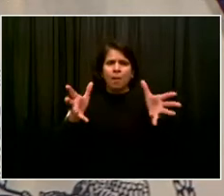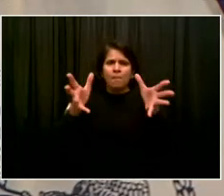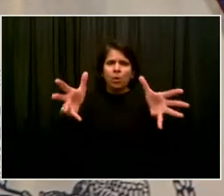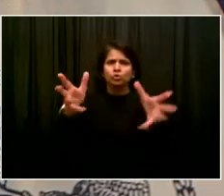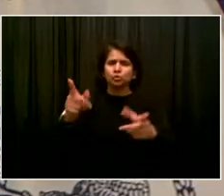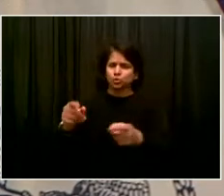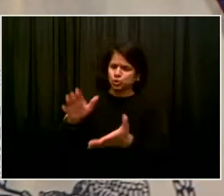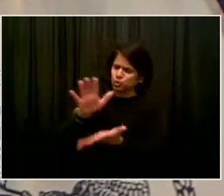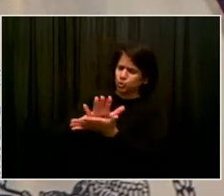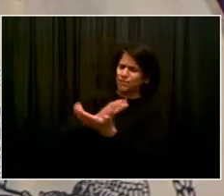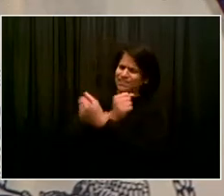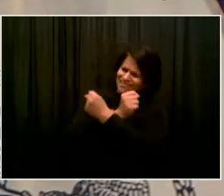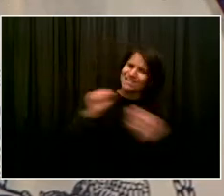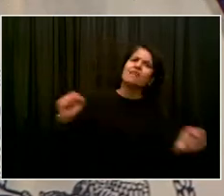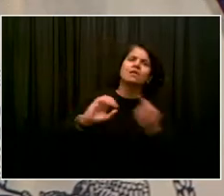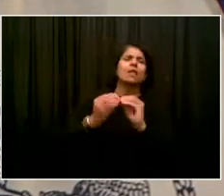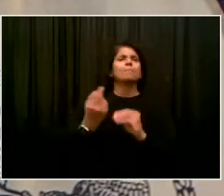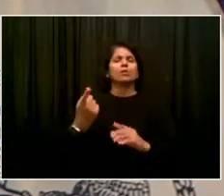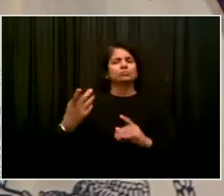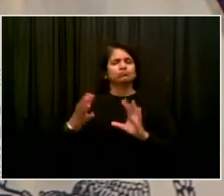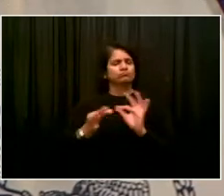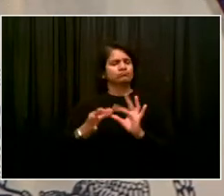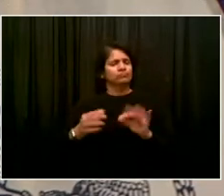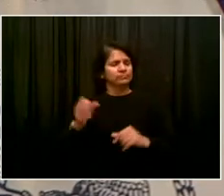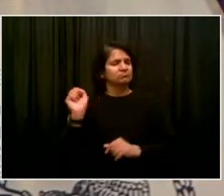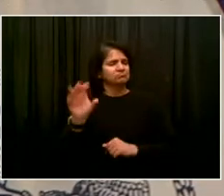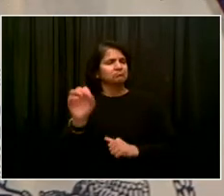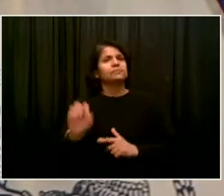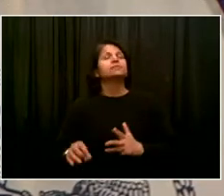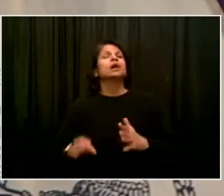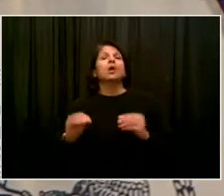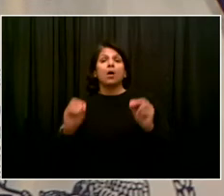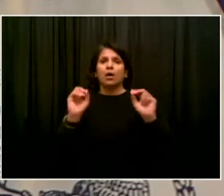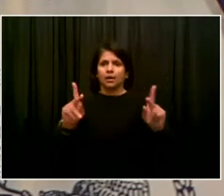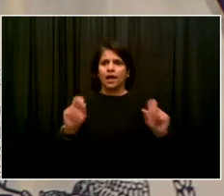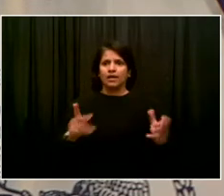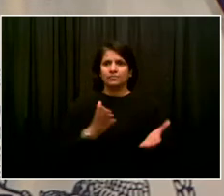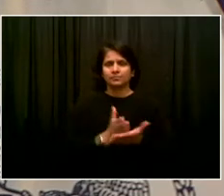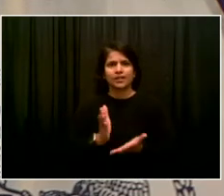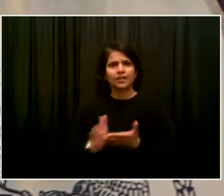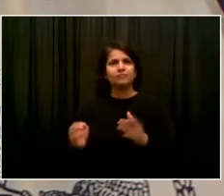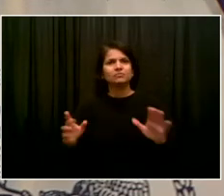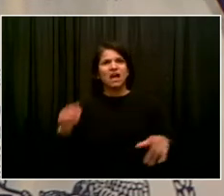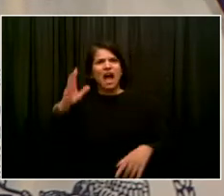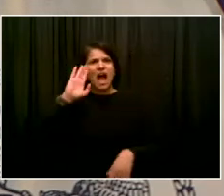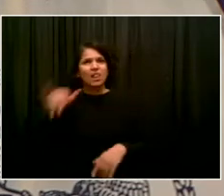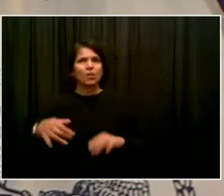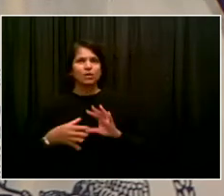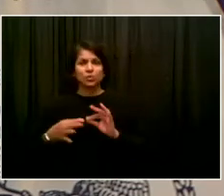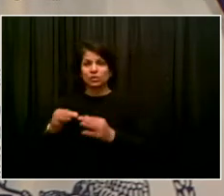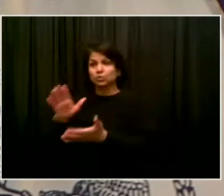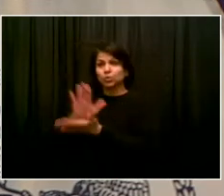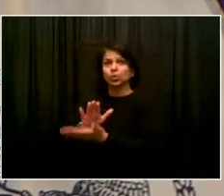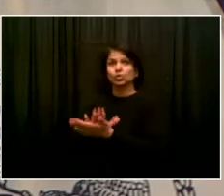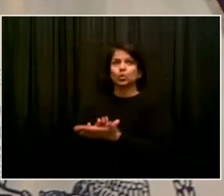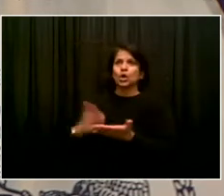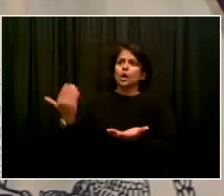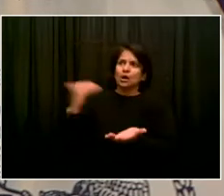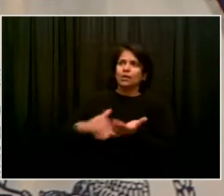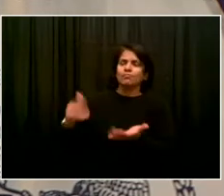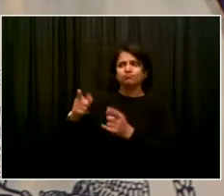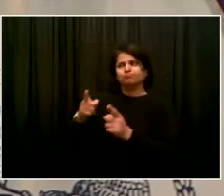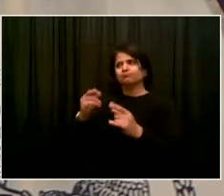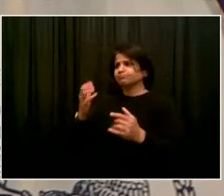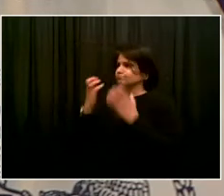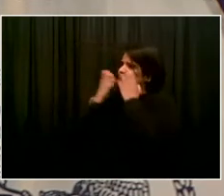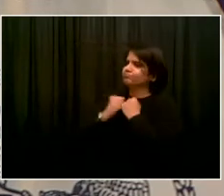everyone, we've talked obviously about how crucial our schools are for our kids, for our families, also crucial to bringing this city